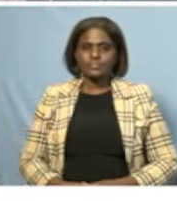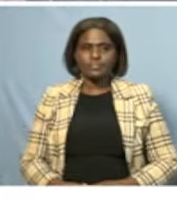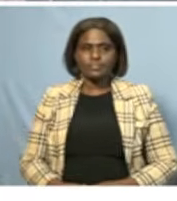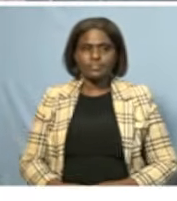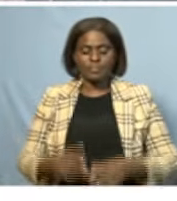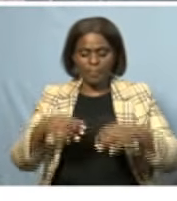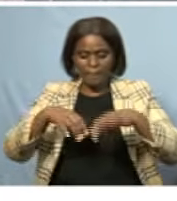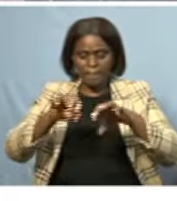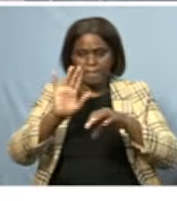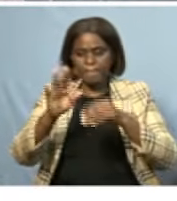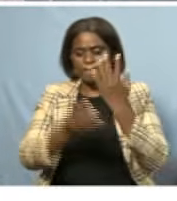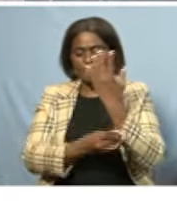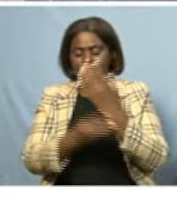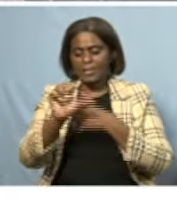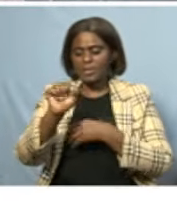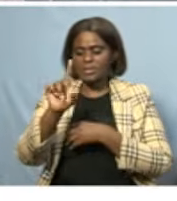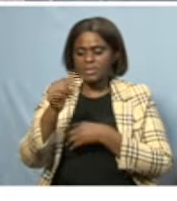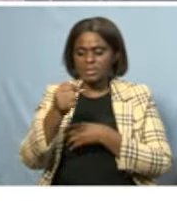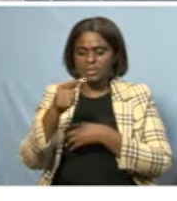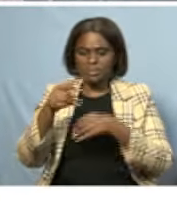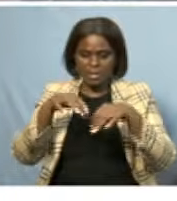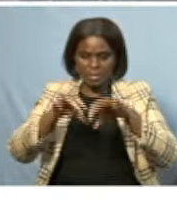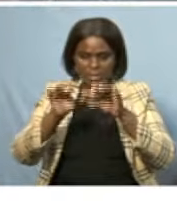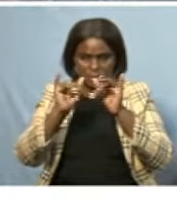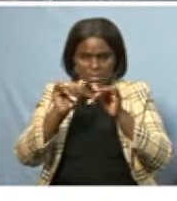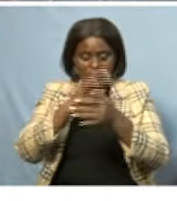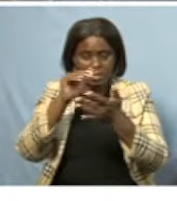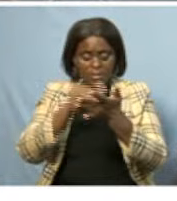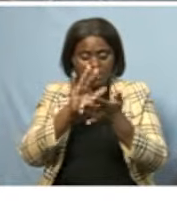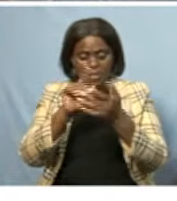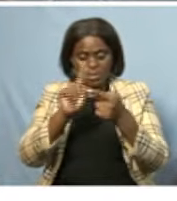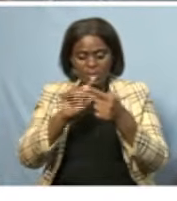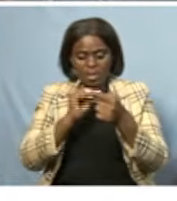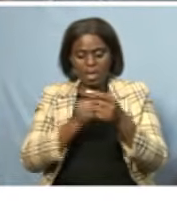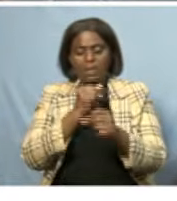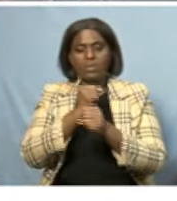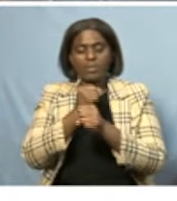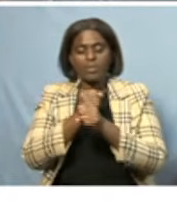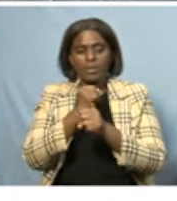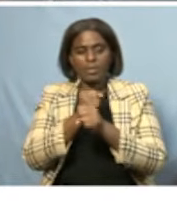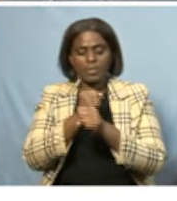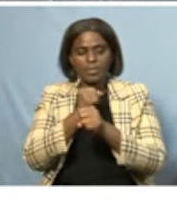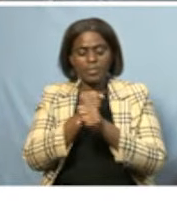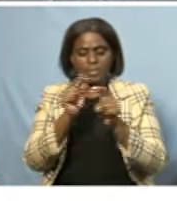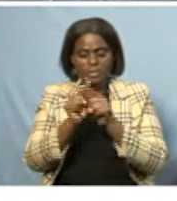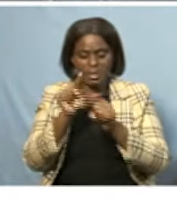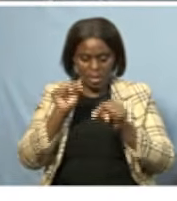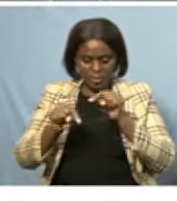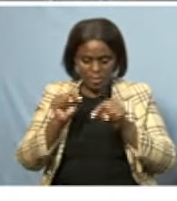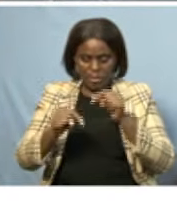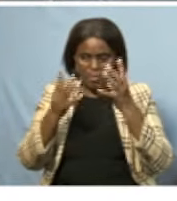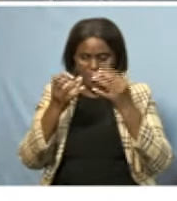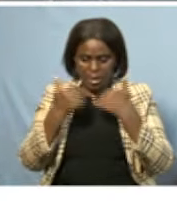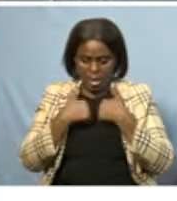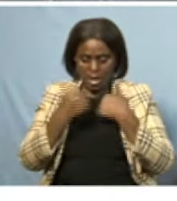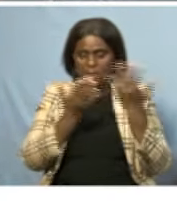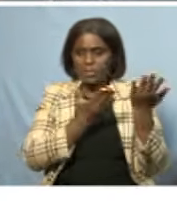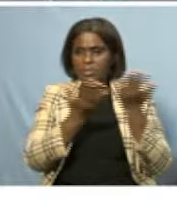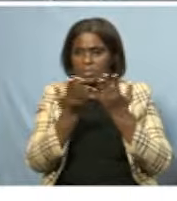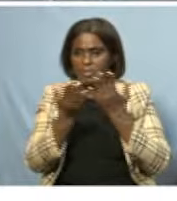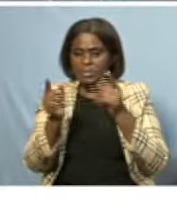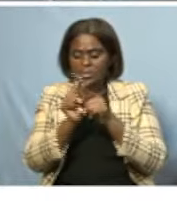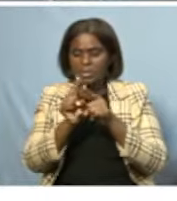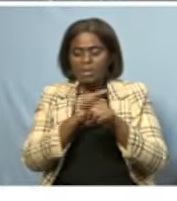Sustainable development remains central to our work The recent drought has served